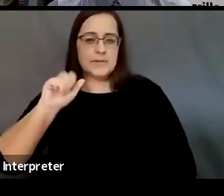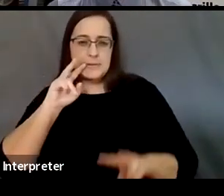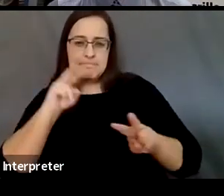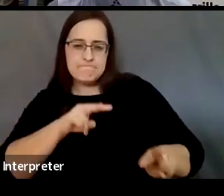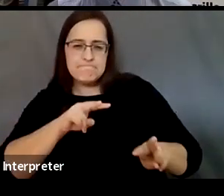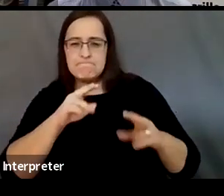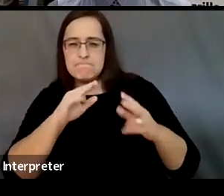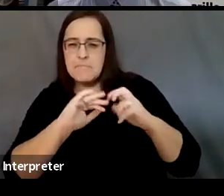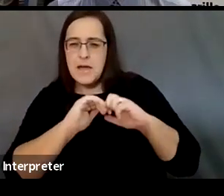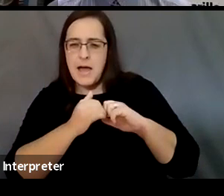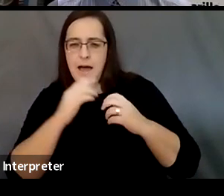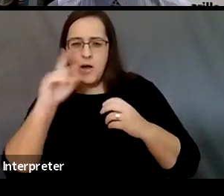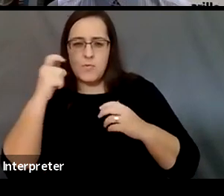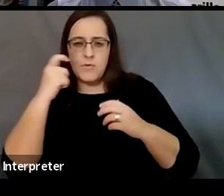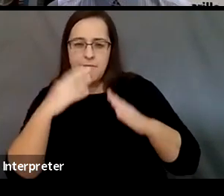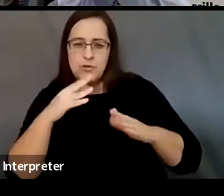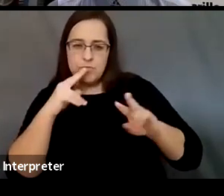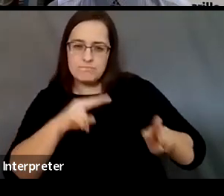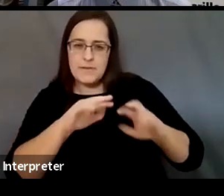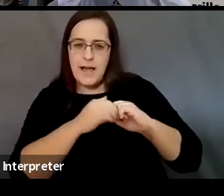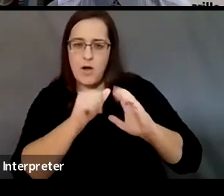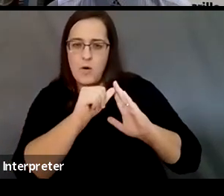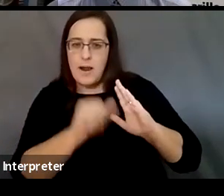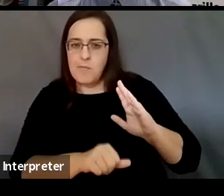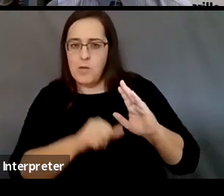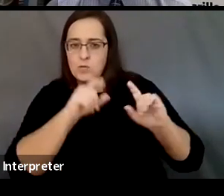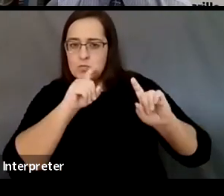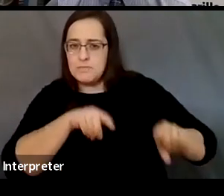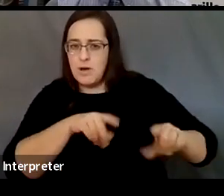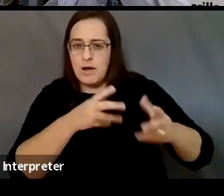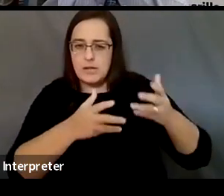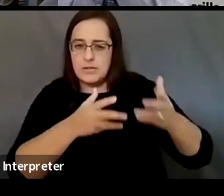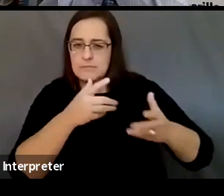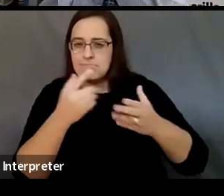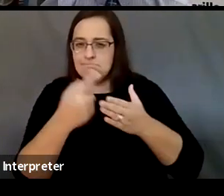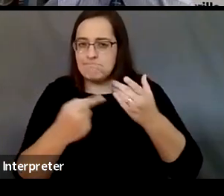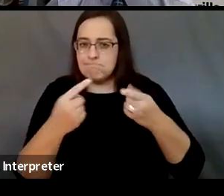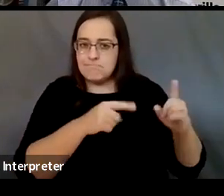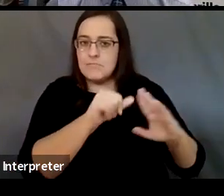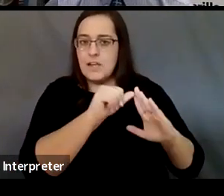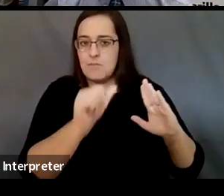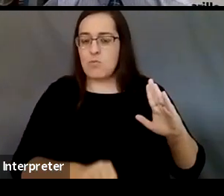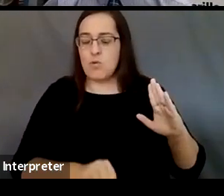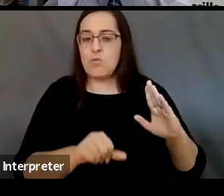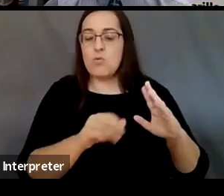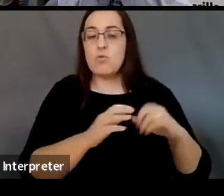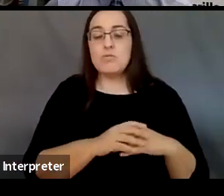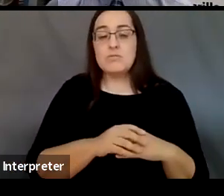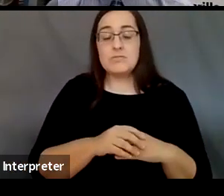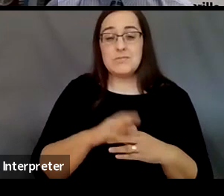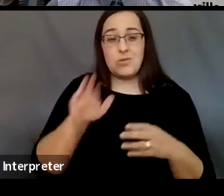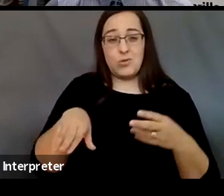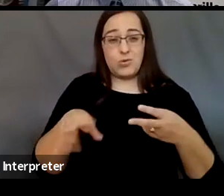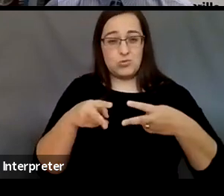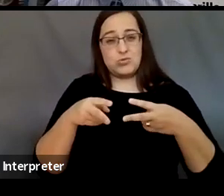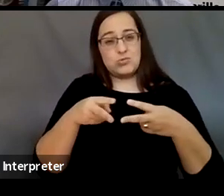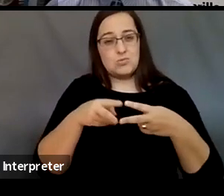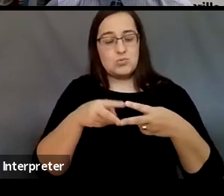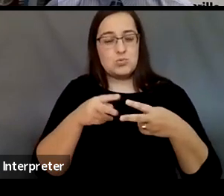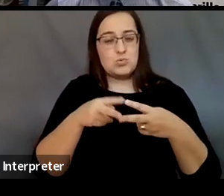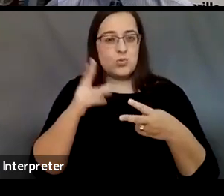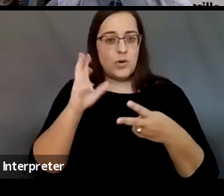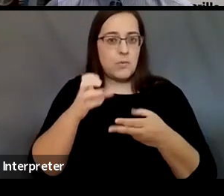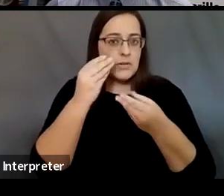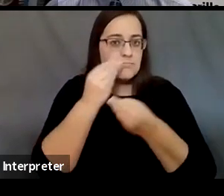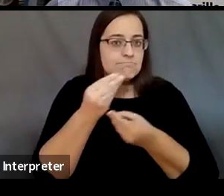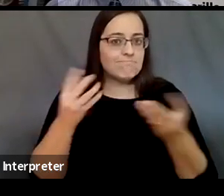how Amarillo is doing in responding to any outbreak problems here. So those are the two things that I wanted to bring to